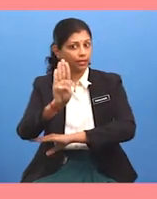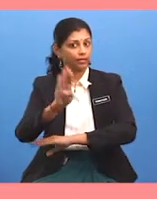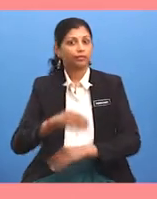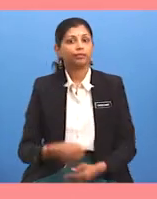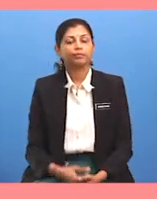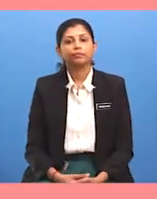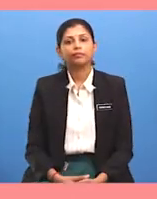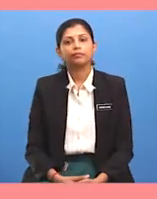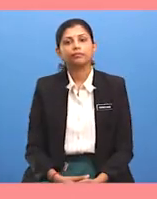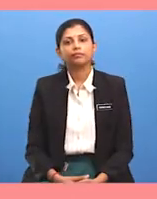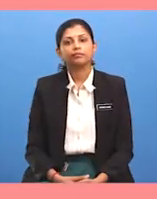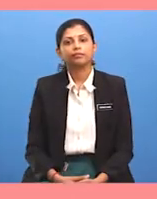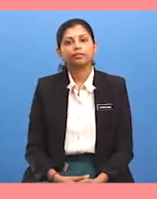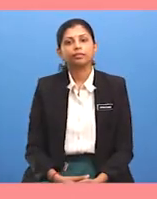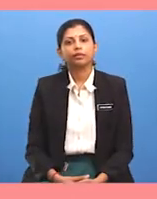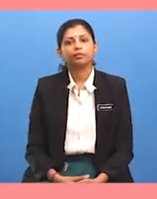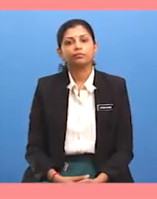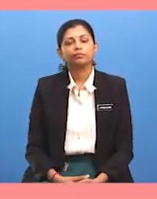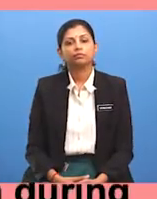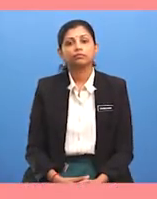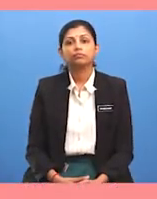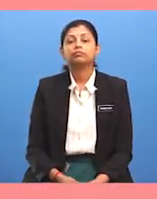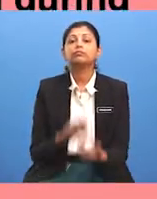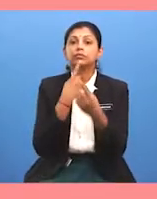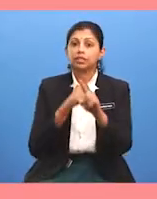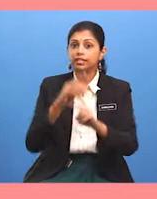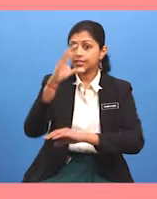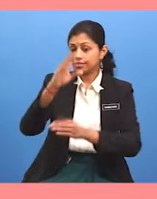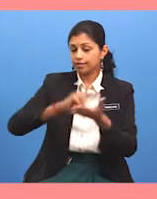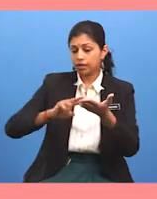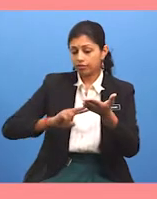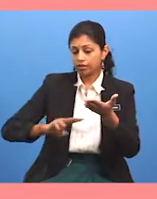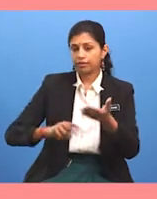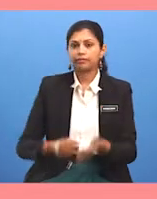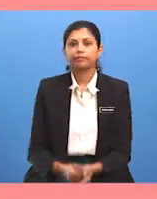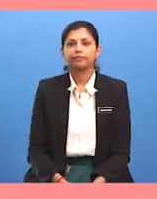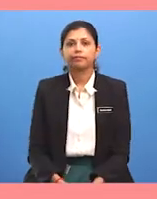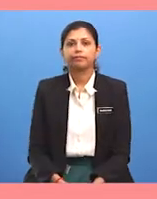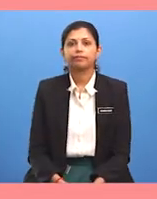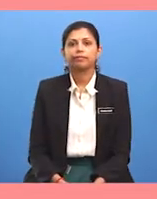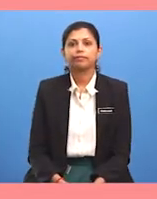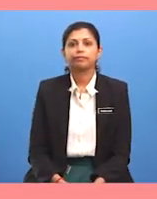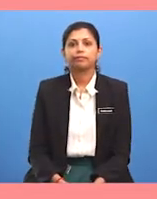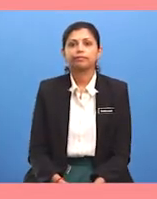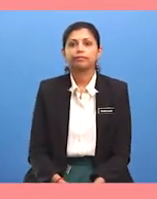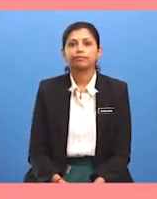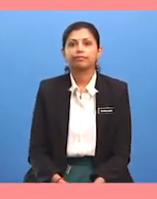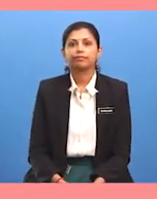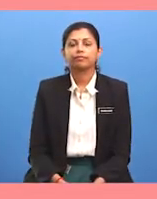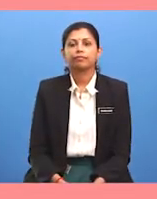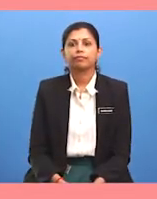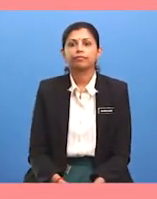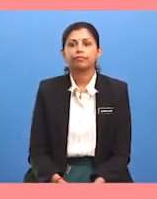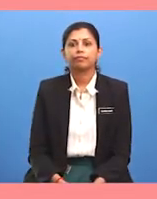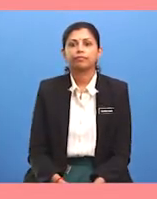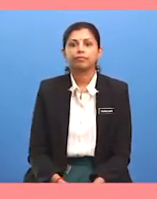college social networking site. Or C. He pledged to give away 99% of